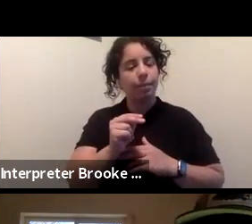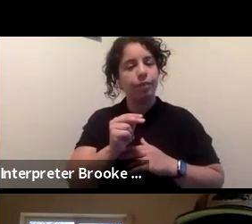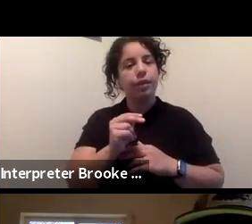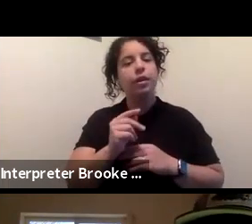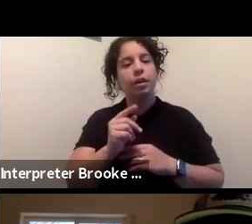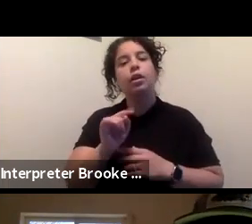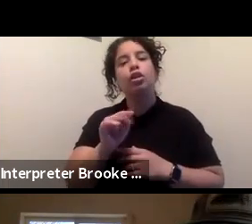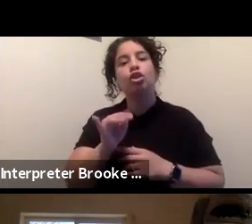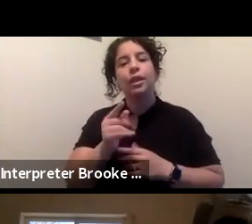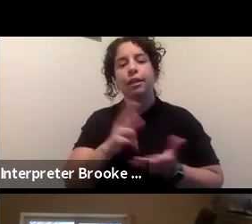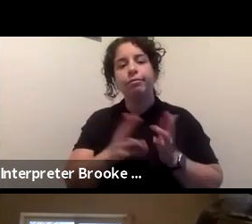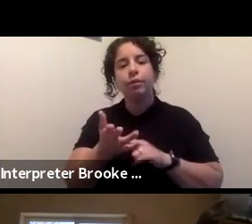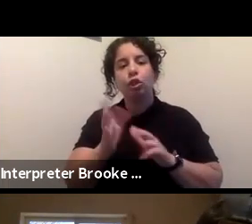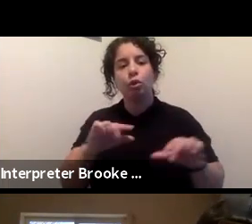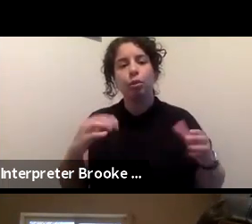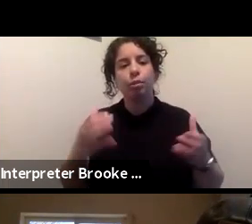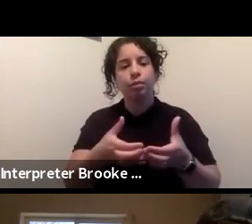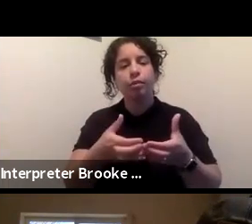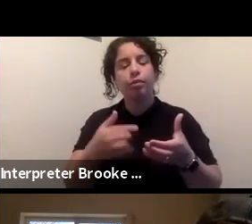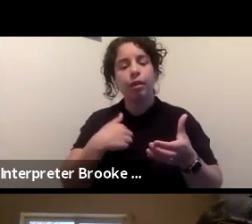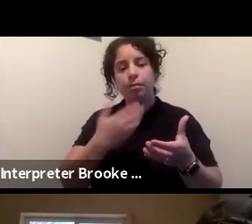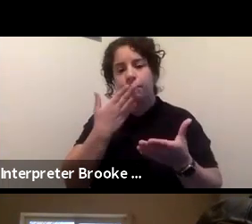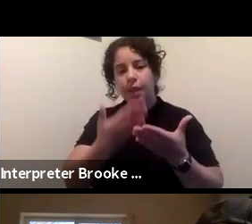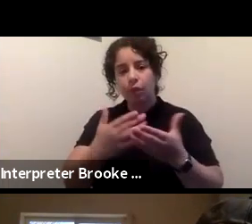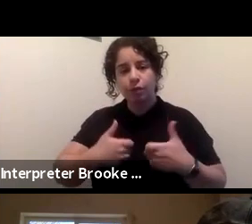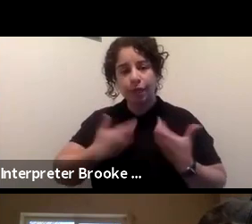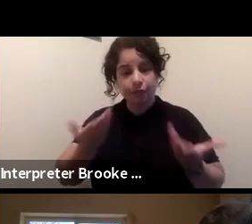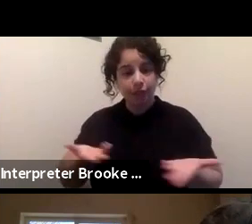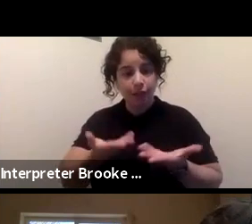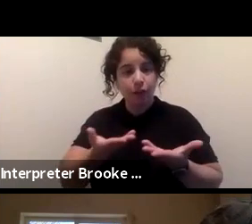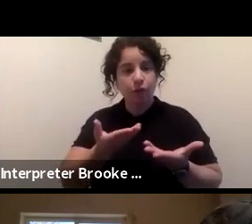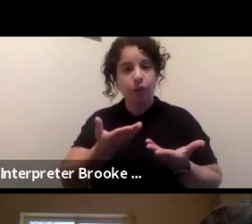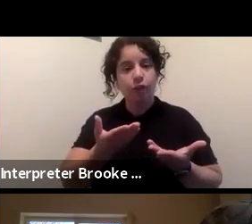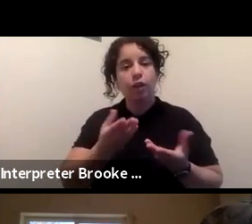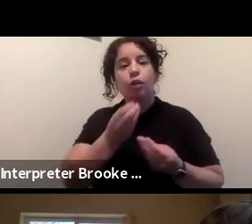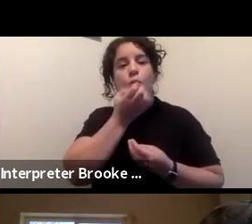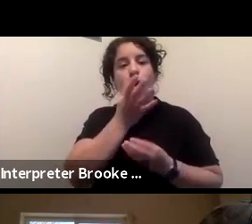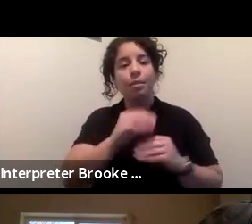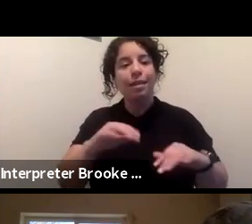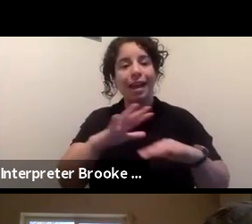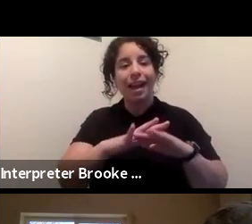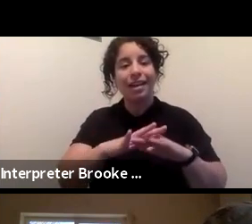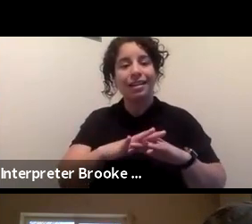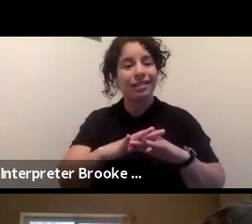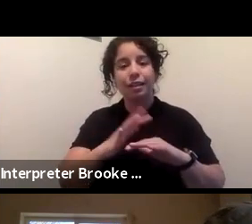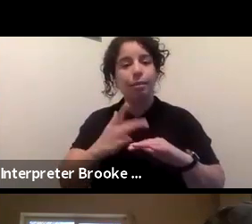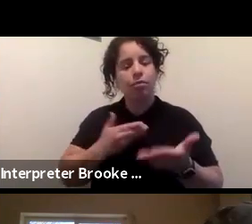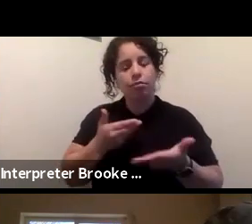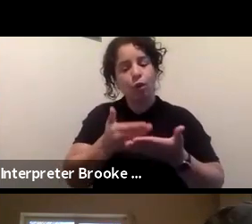treaty negotiations. I'm thankful to live here in the Cowichan, the warm lands, where I am never far from the river.